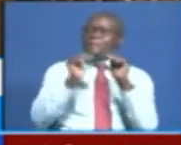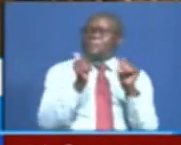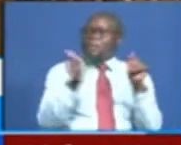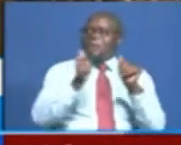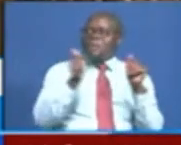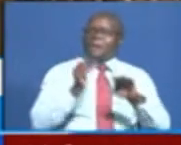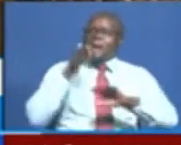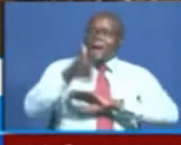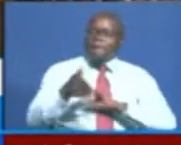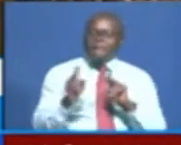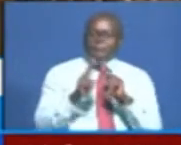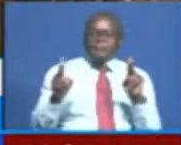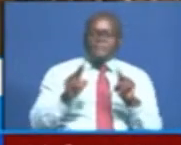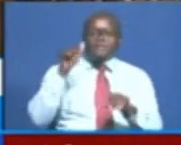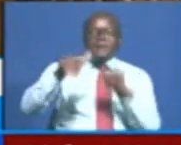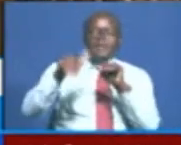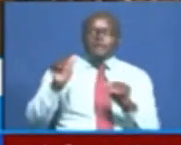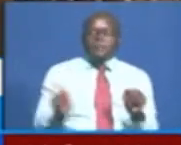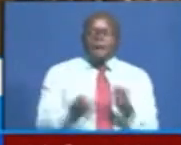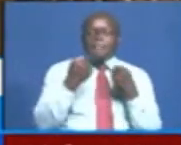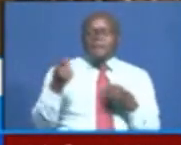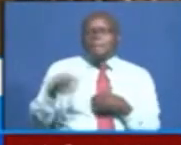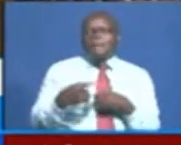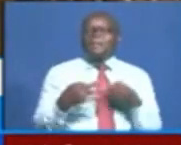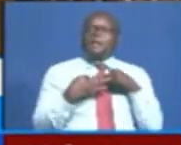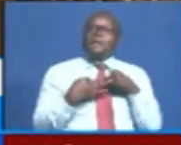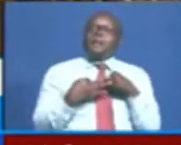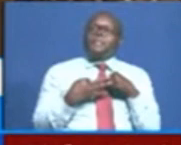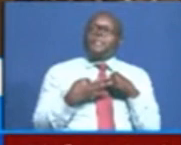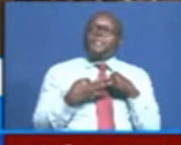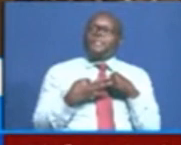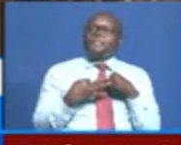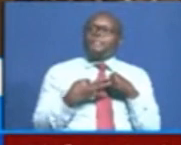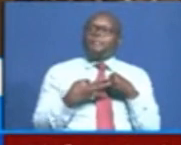following the peaceful general elections held on the 9th of August